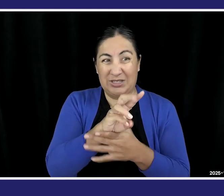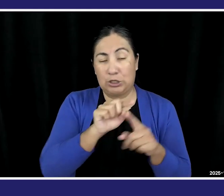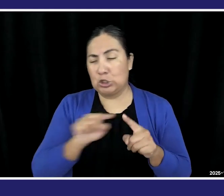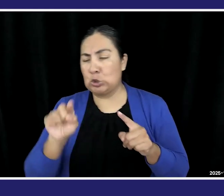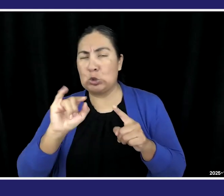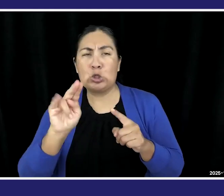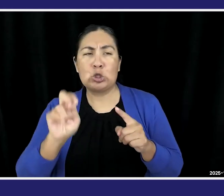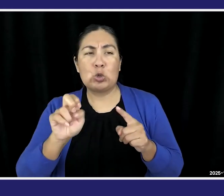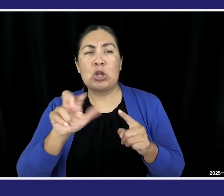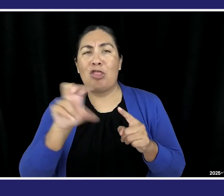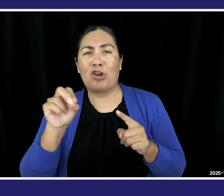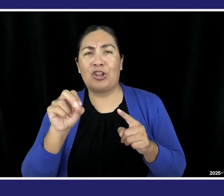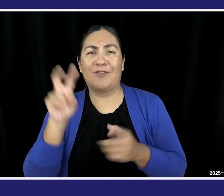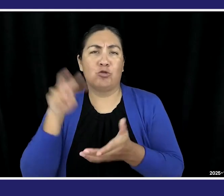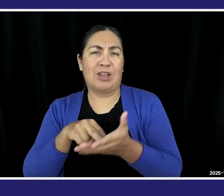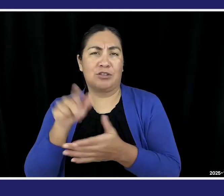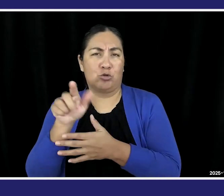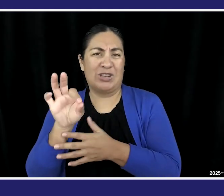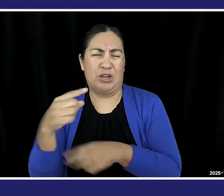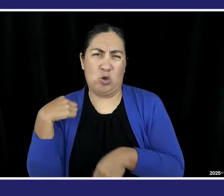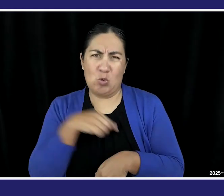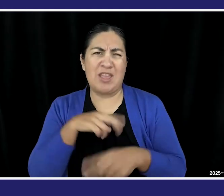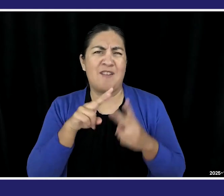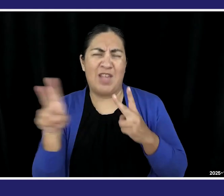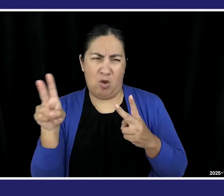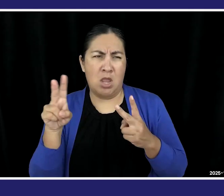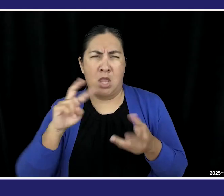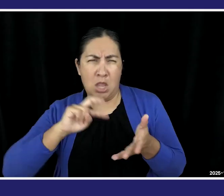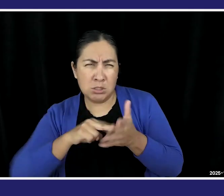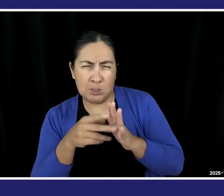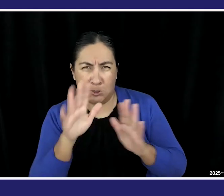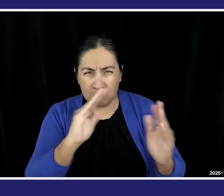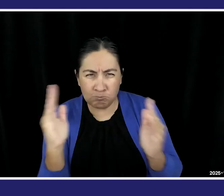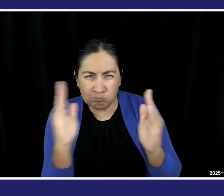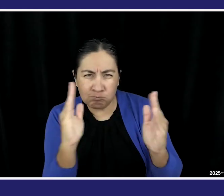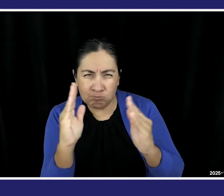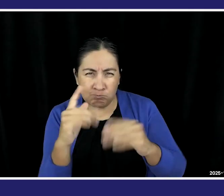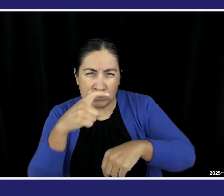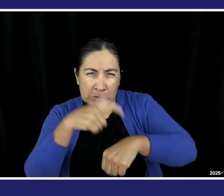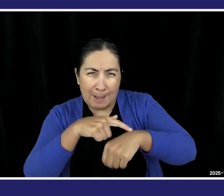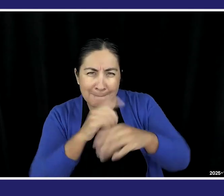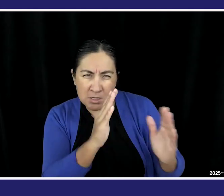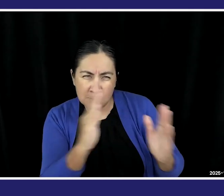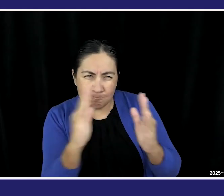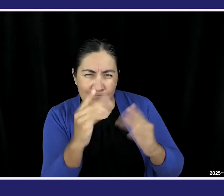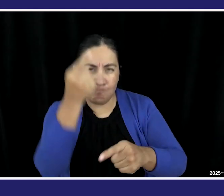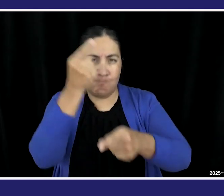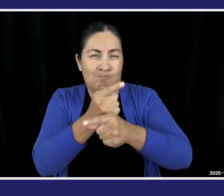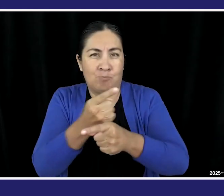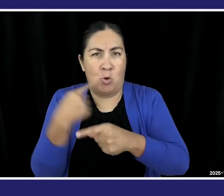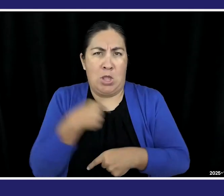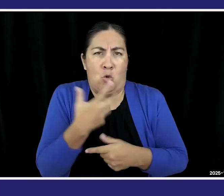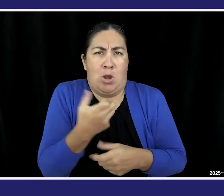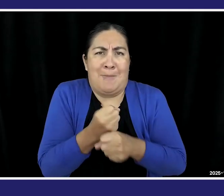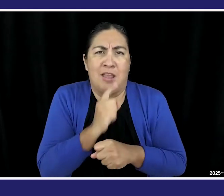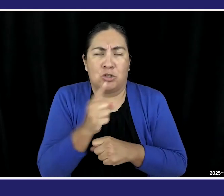were very intentional with that timeline because we really wanted to ensure that we were working in alignment and being able